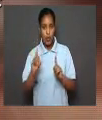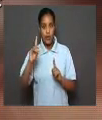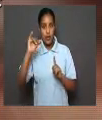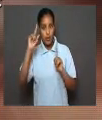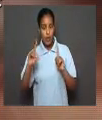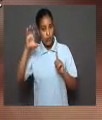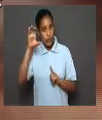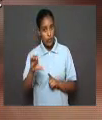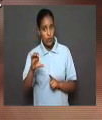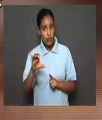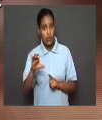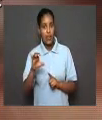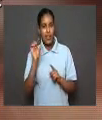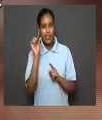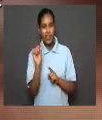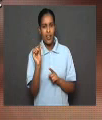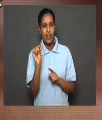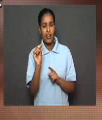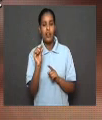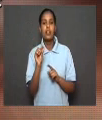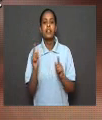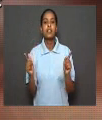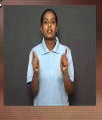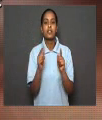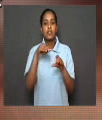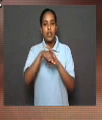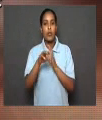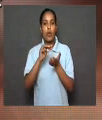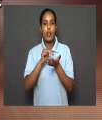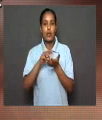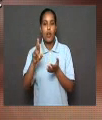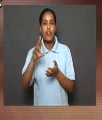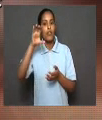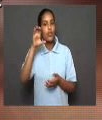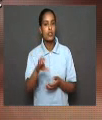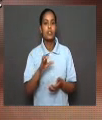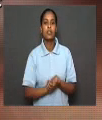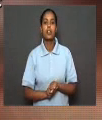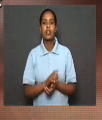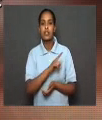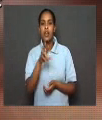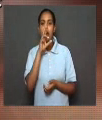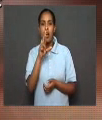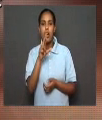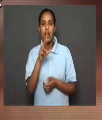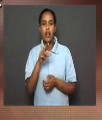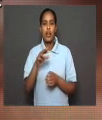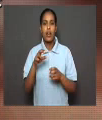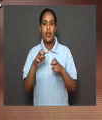Dipole-dipole forces are a type of intermolecular force. They